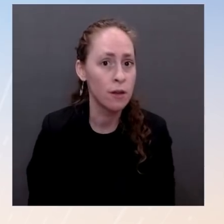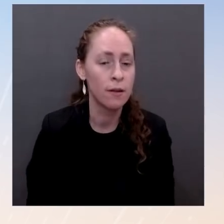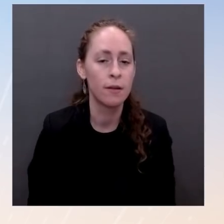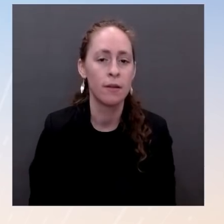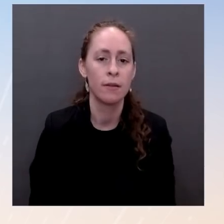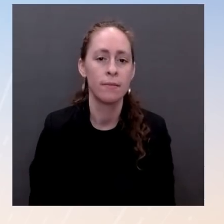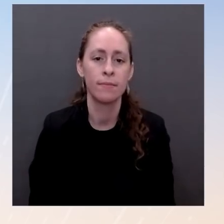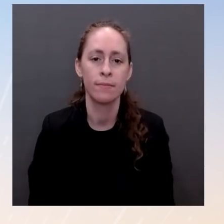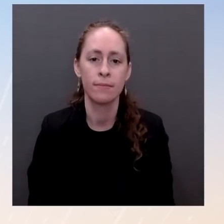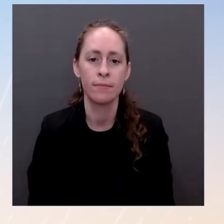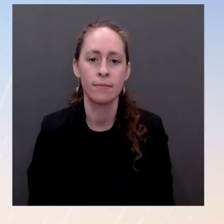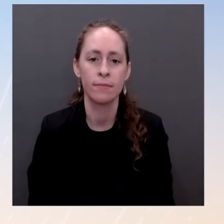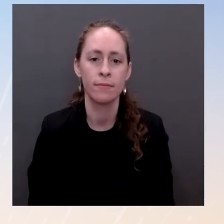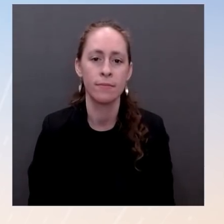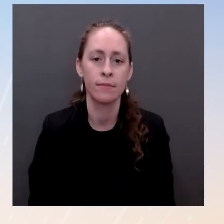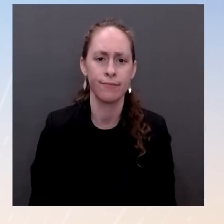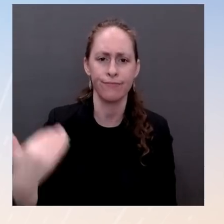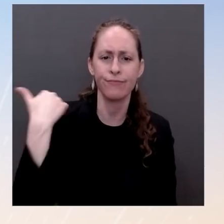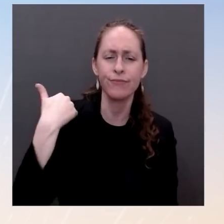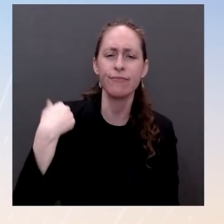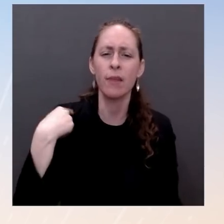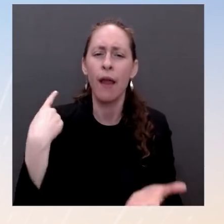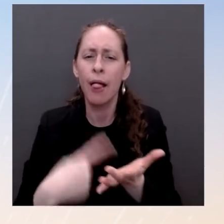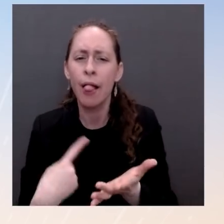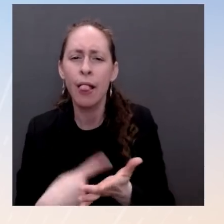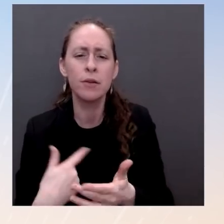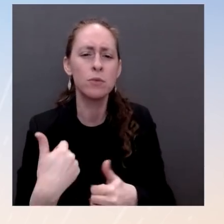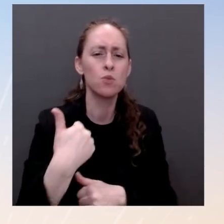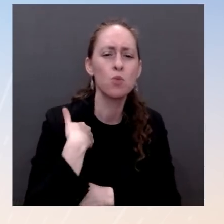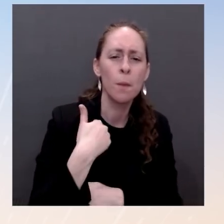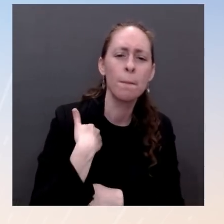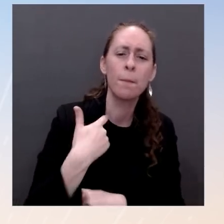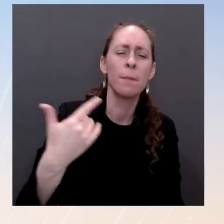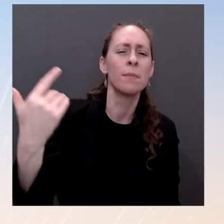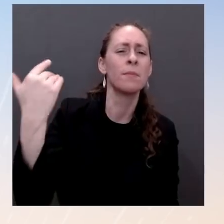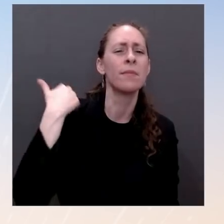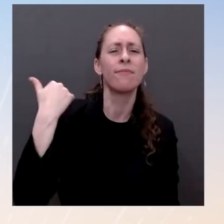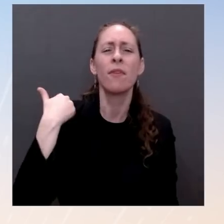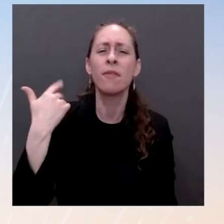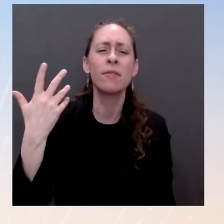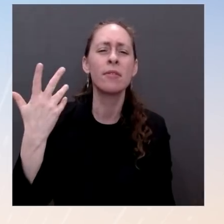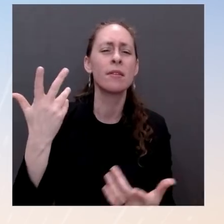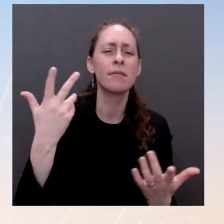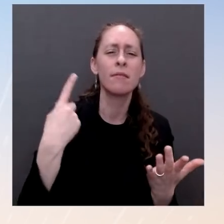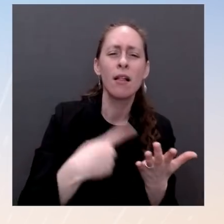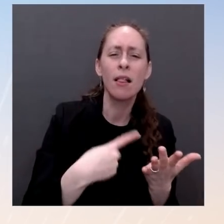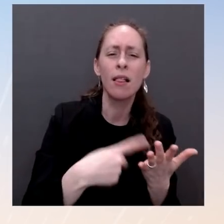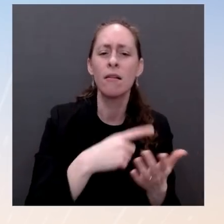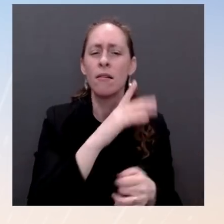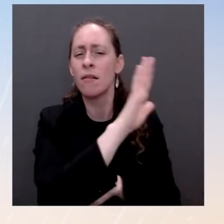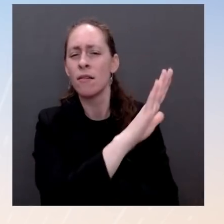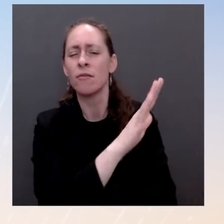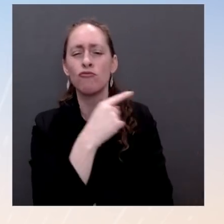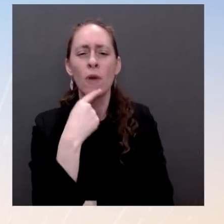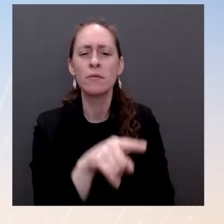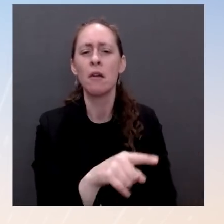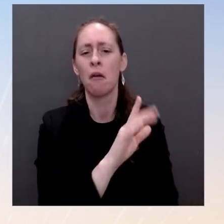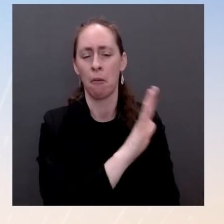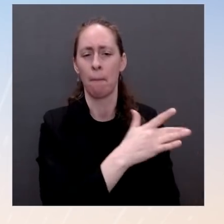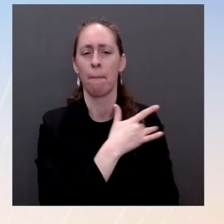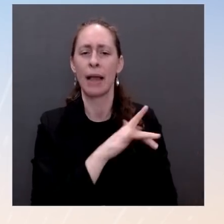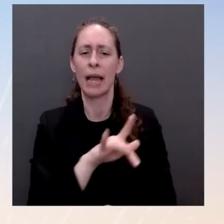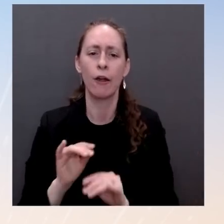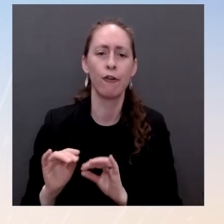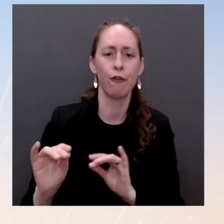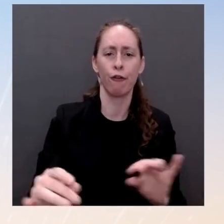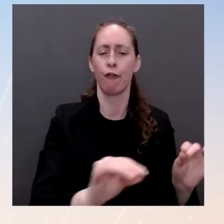the bellicose rhetoric, we have seen an uptick in cyber activity by malicious actors around the world,